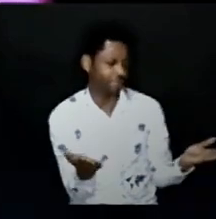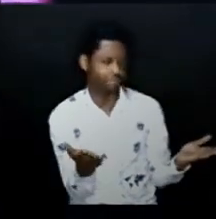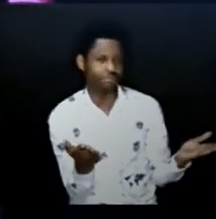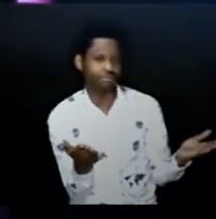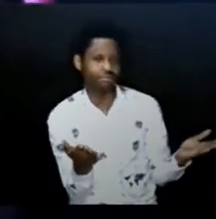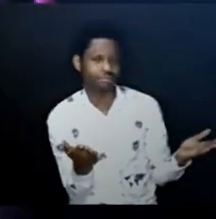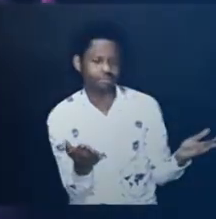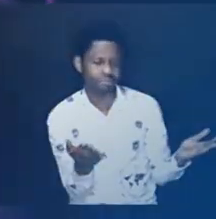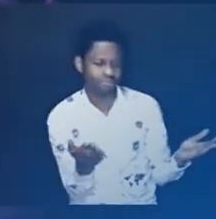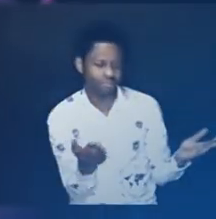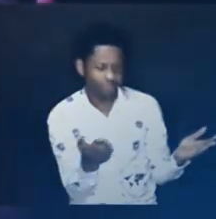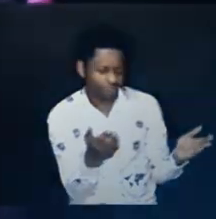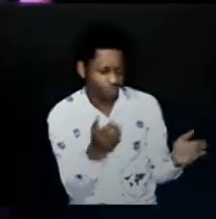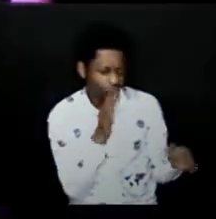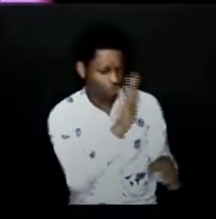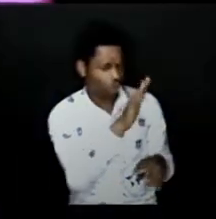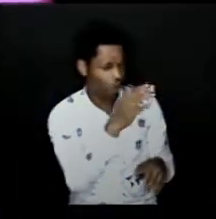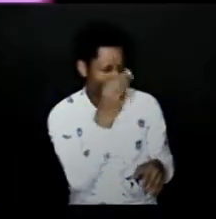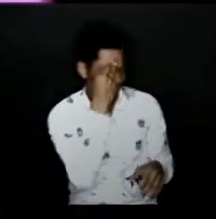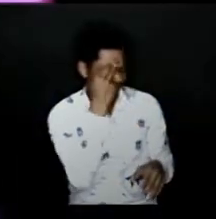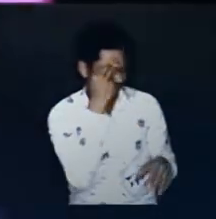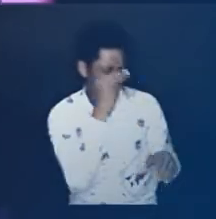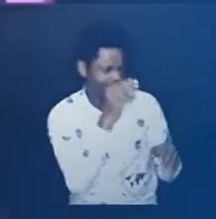Their mind was set on earthly